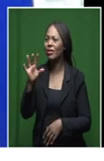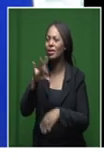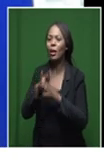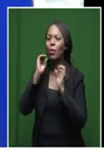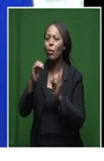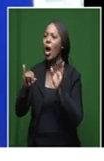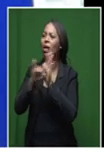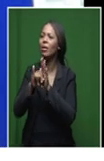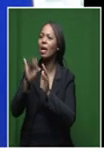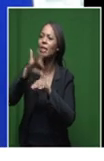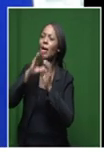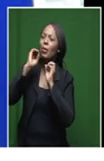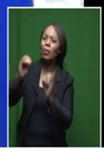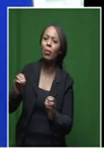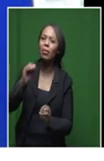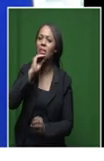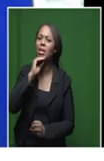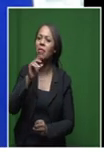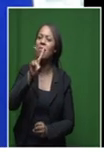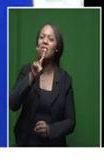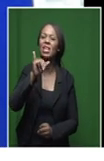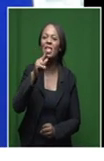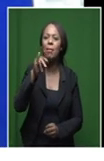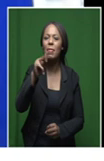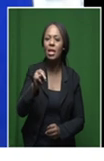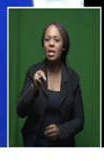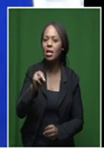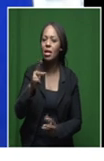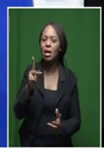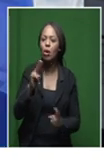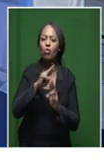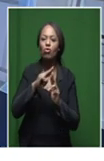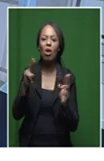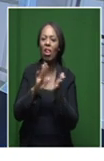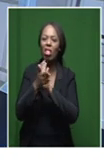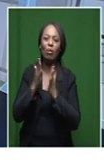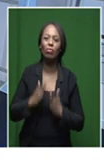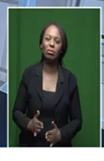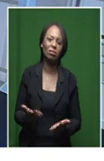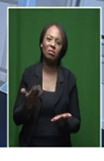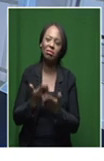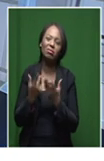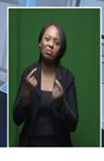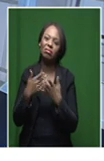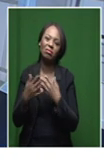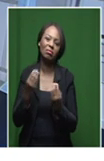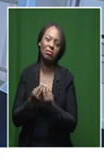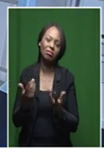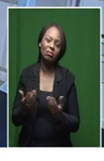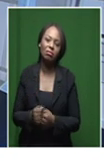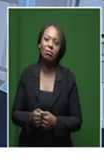good multivitamin isn't going to do any harm. Okay, and any other things that you would